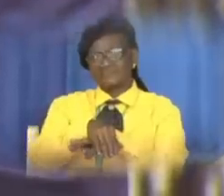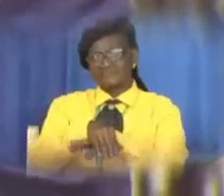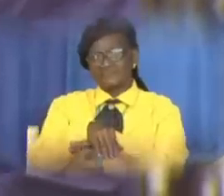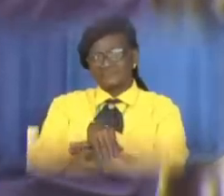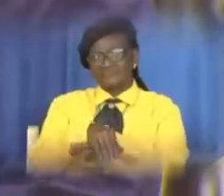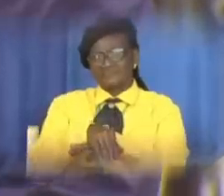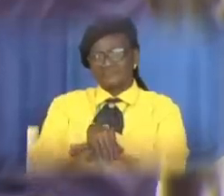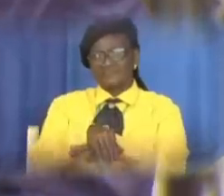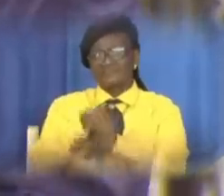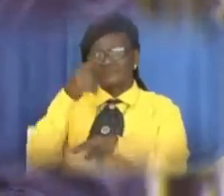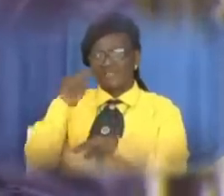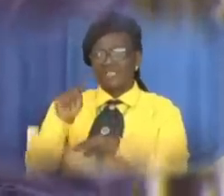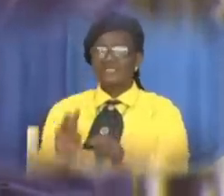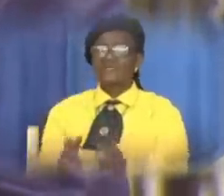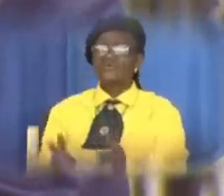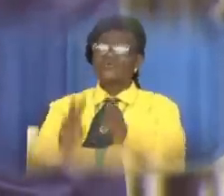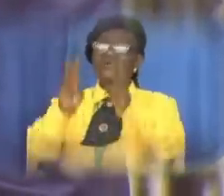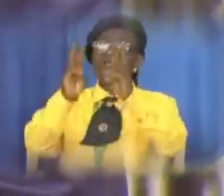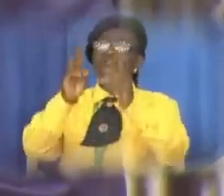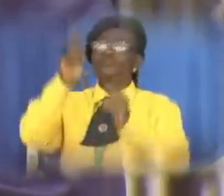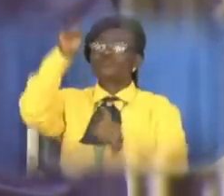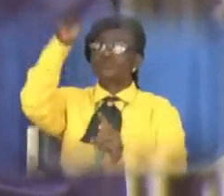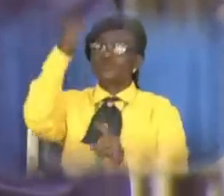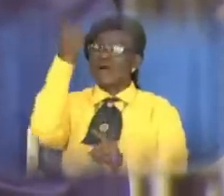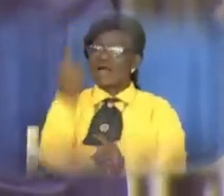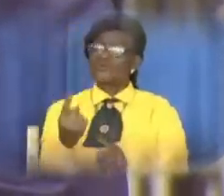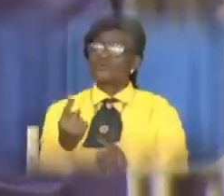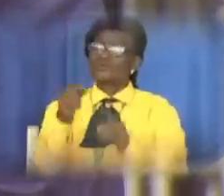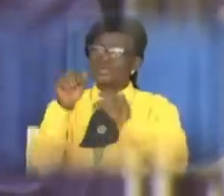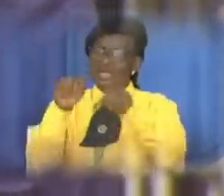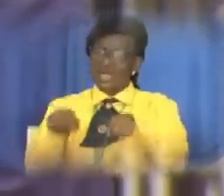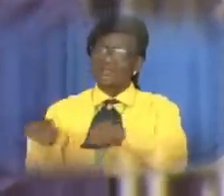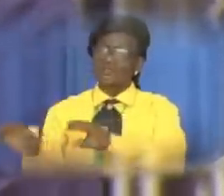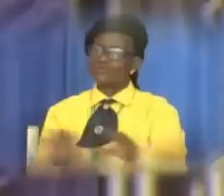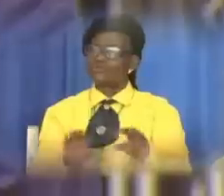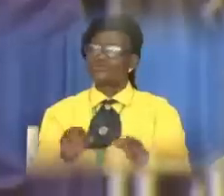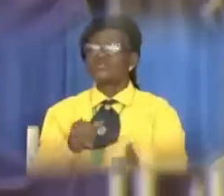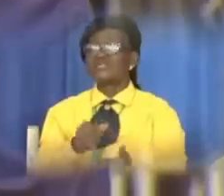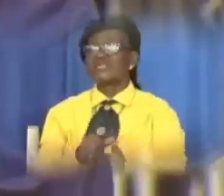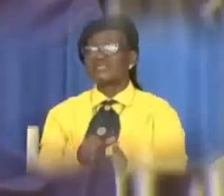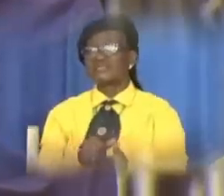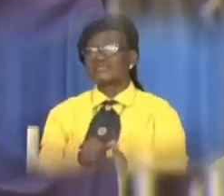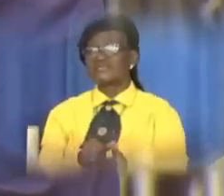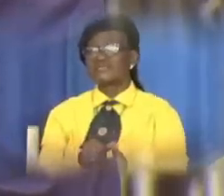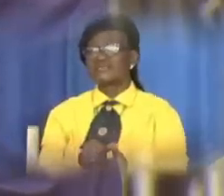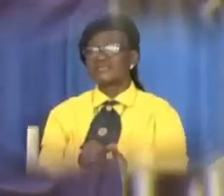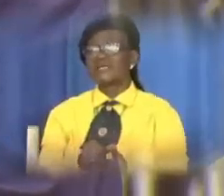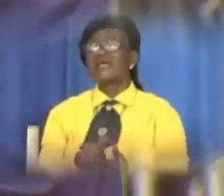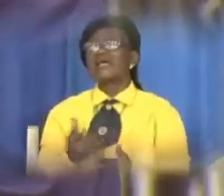the way you alone can do it, let there be light.